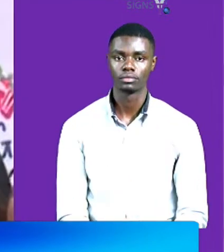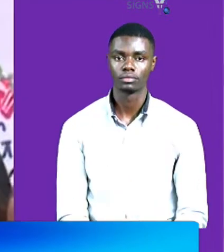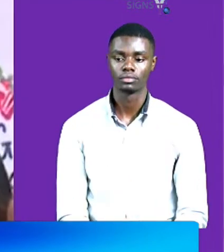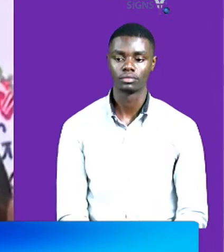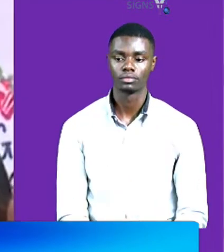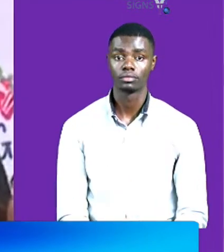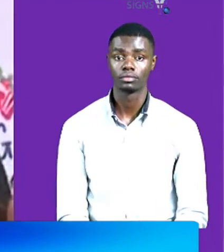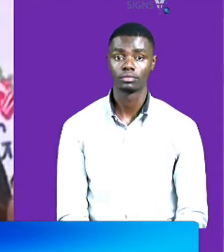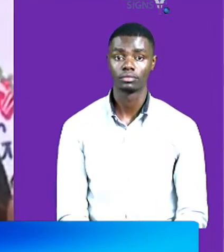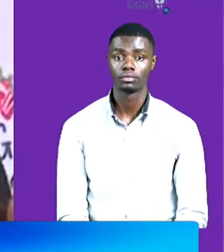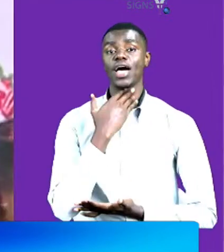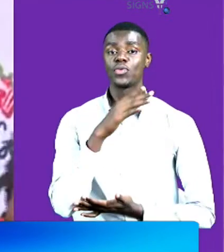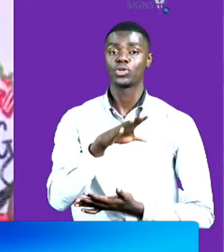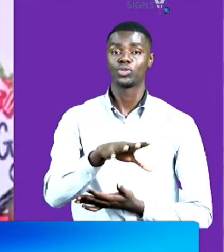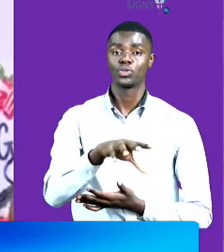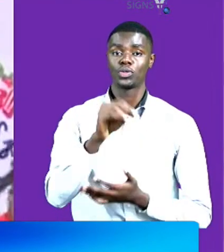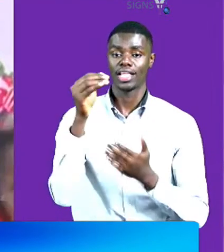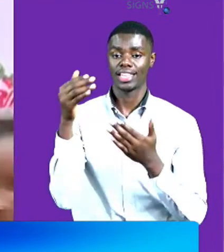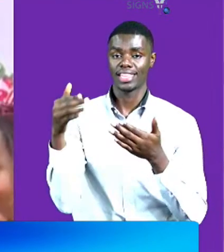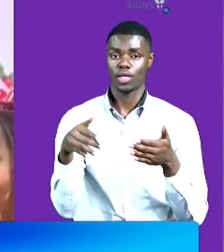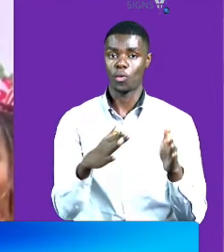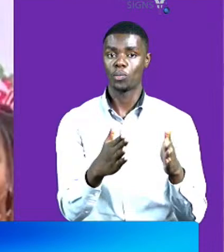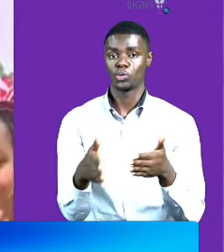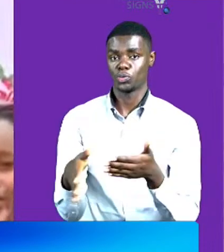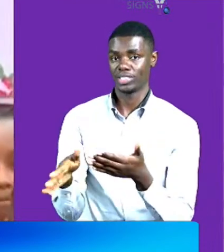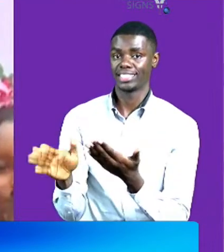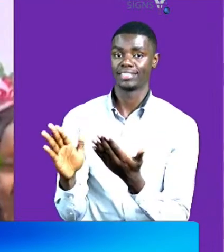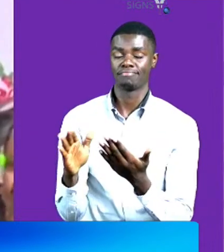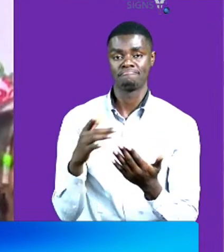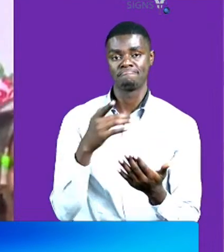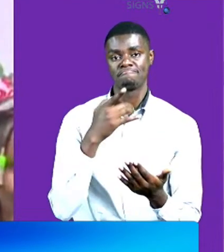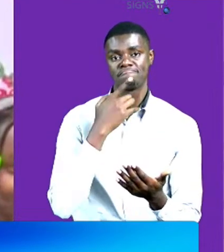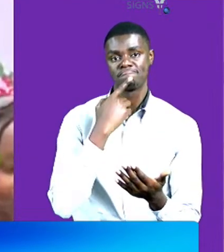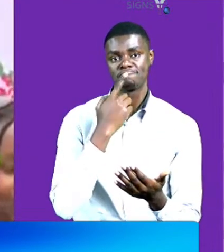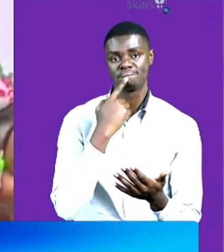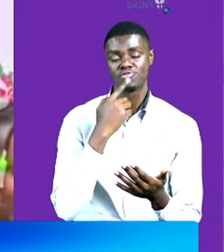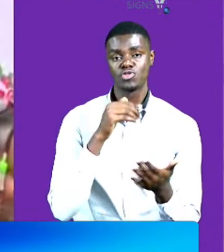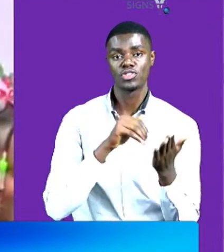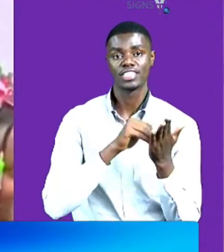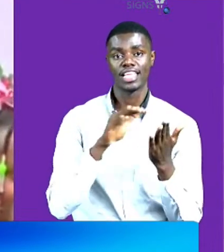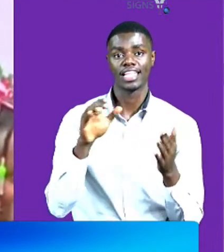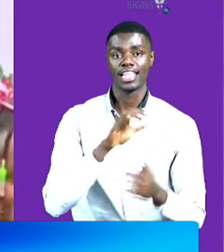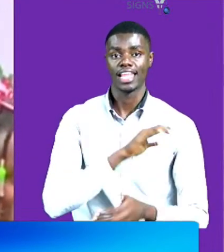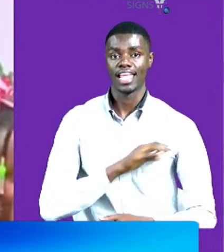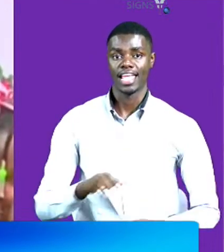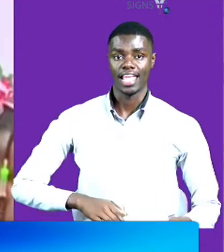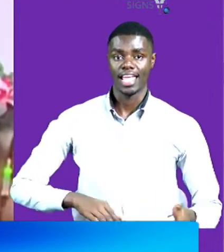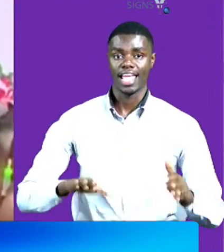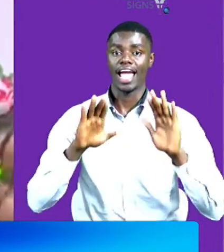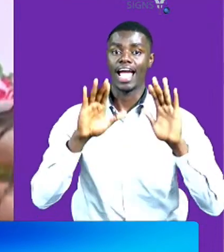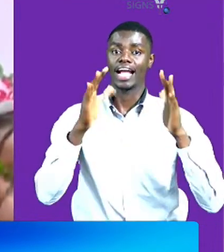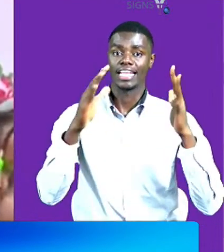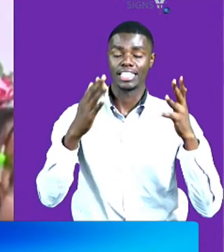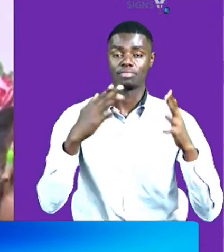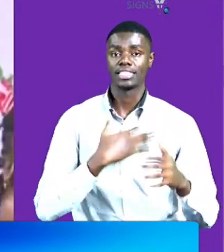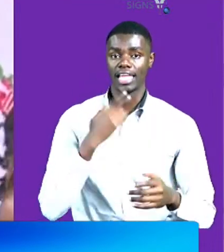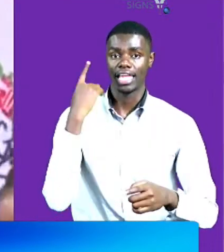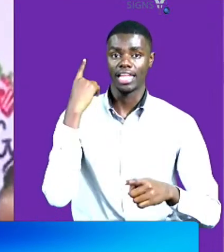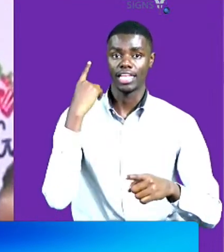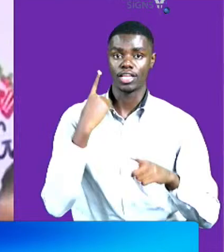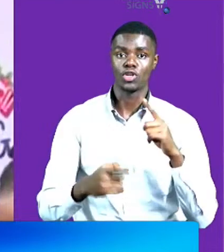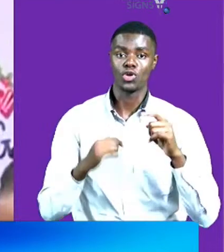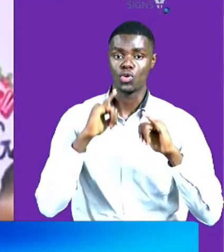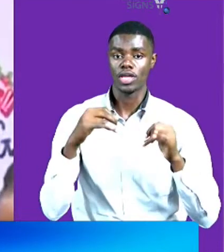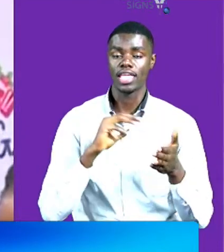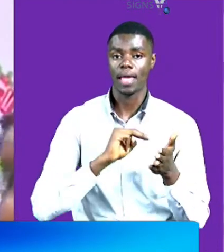Want to take this opportunity to send a Christmas and New Year message to all the children of Kenya and